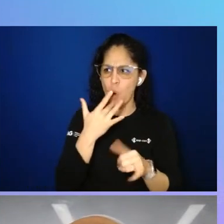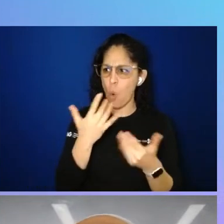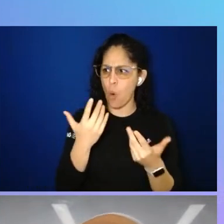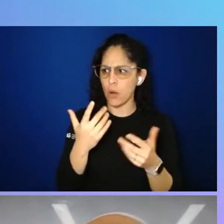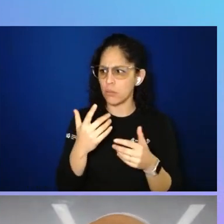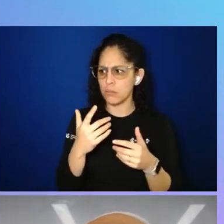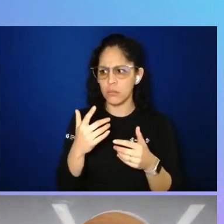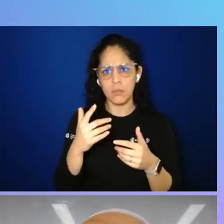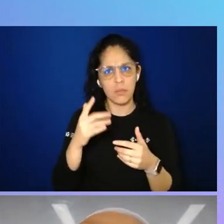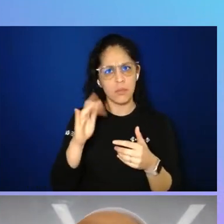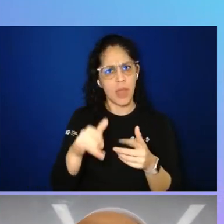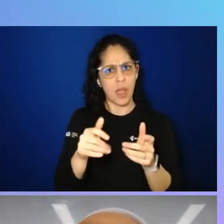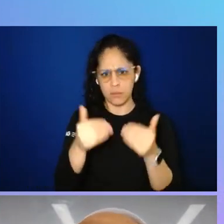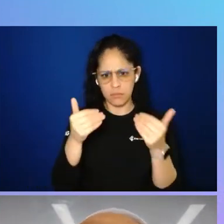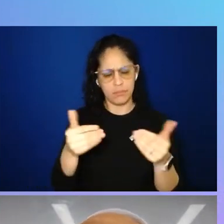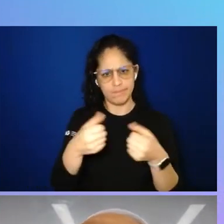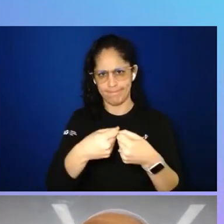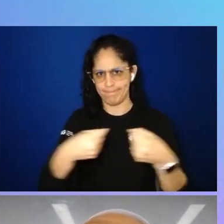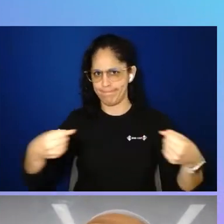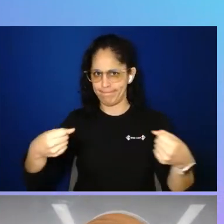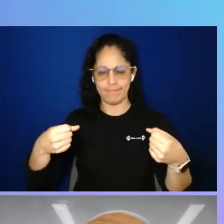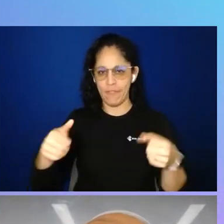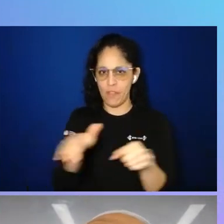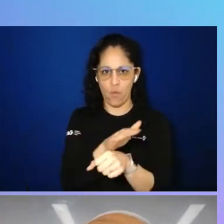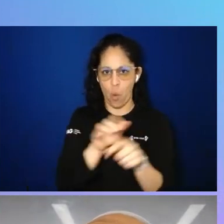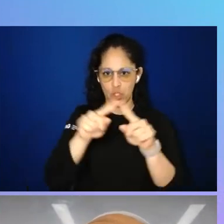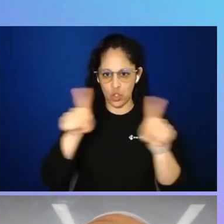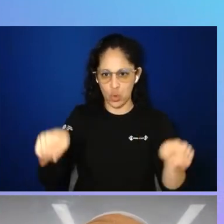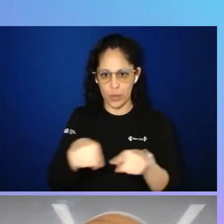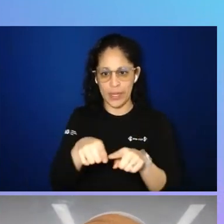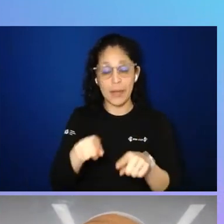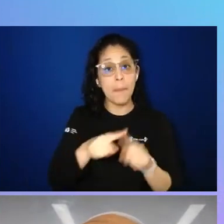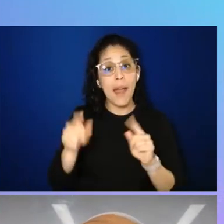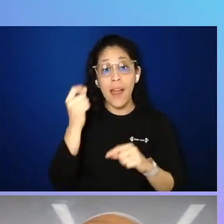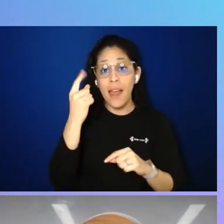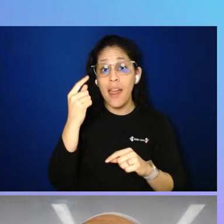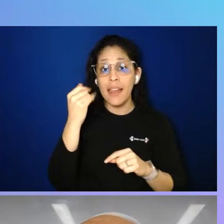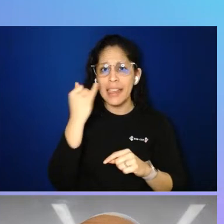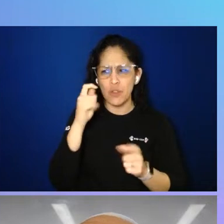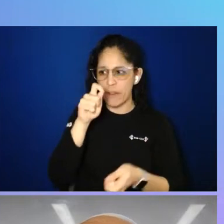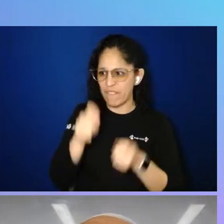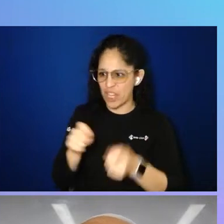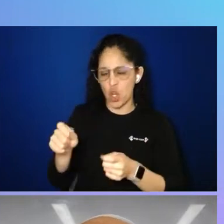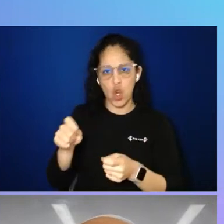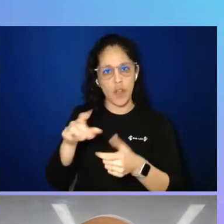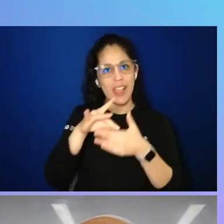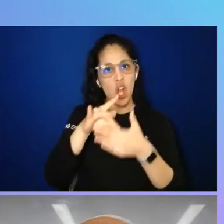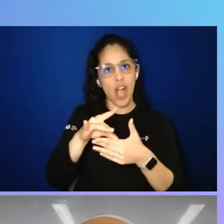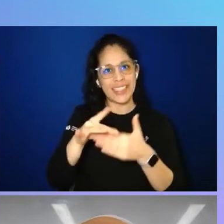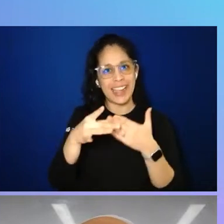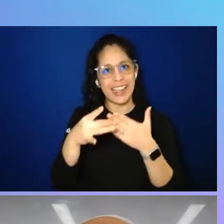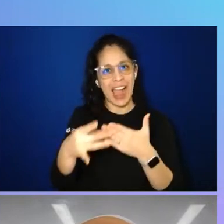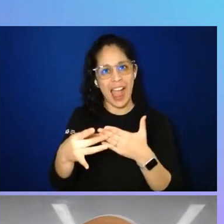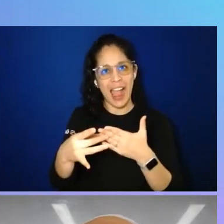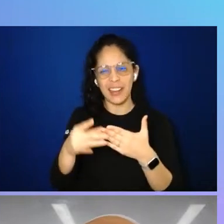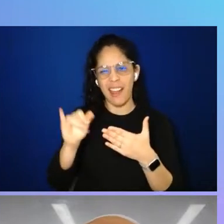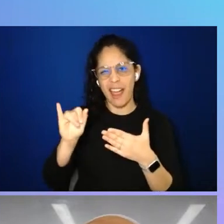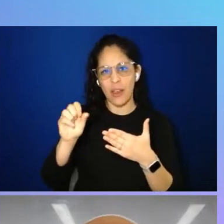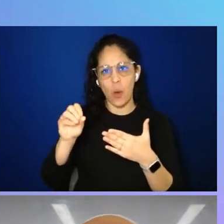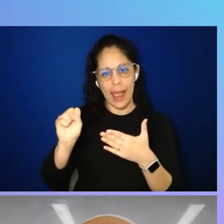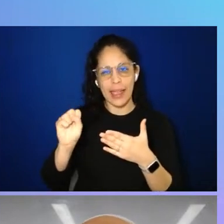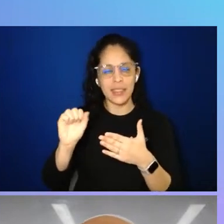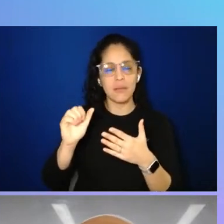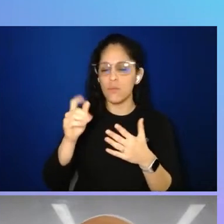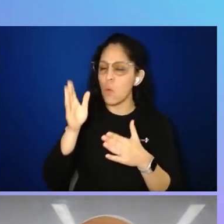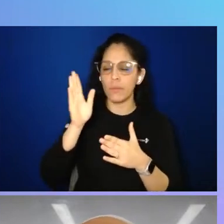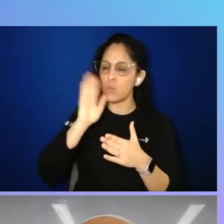more of the screen. But if you configure this readable content guide, iOS does that automatically for you. So